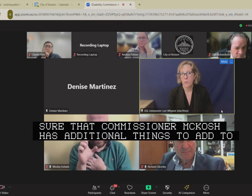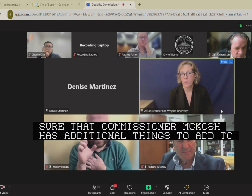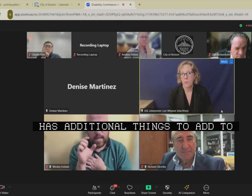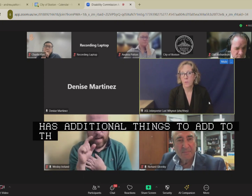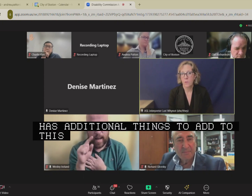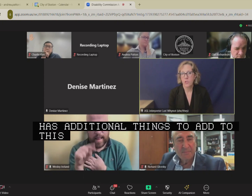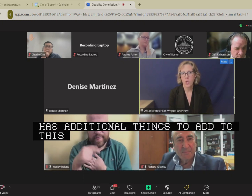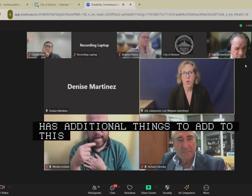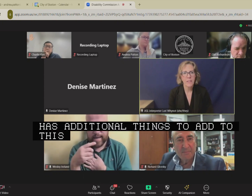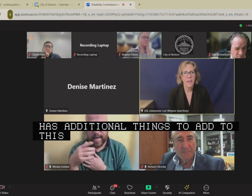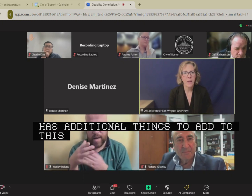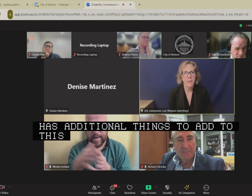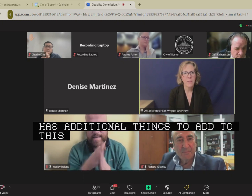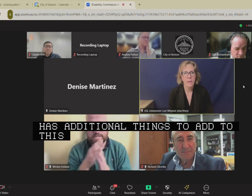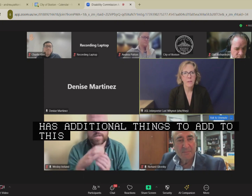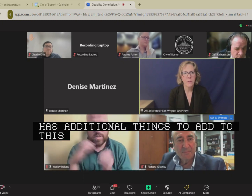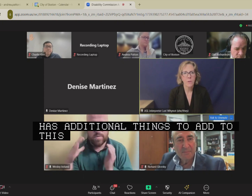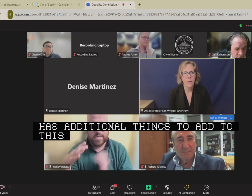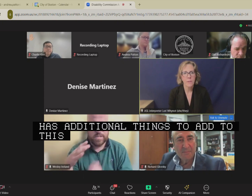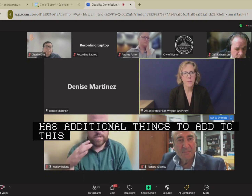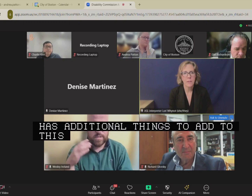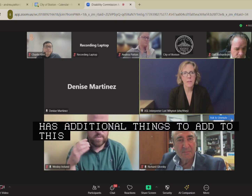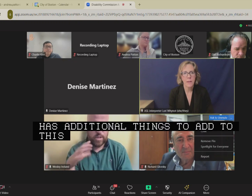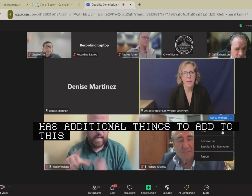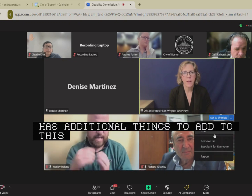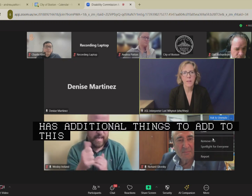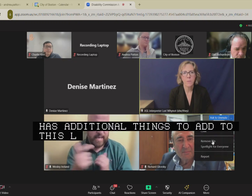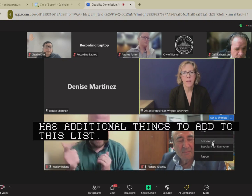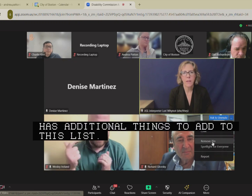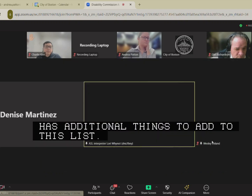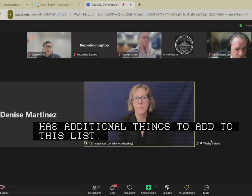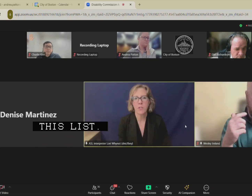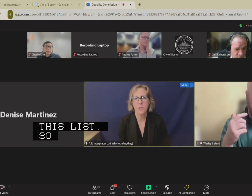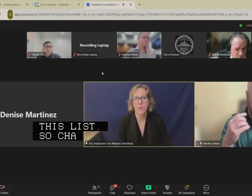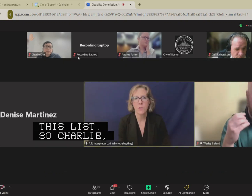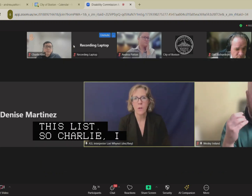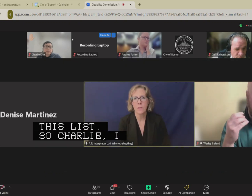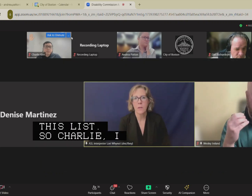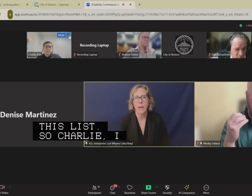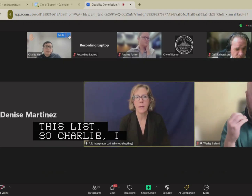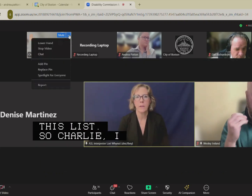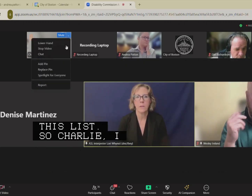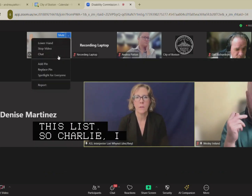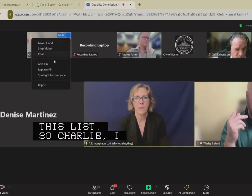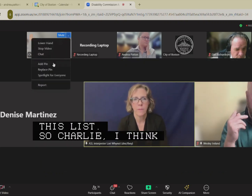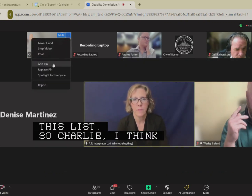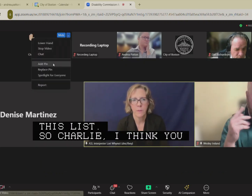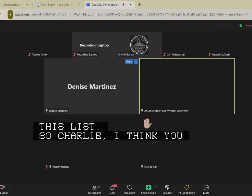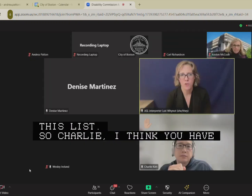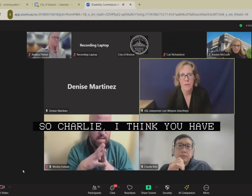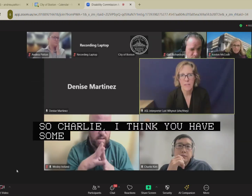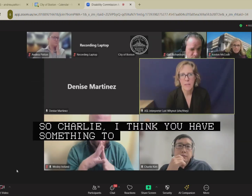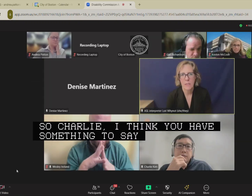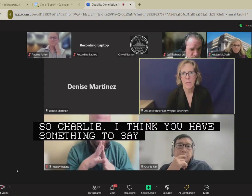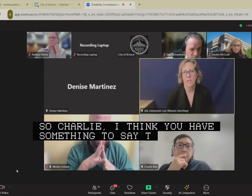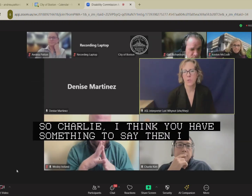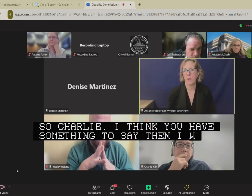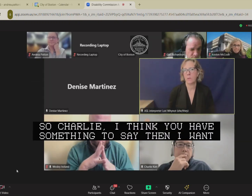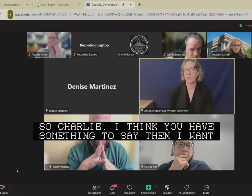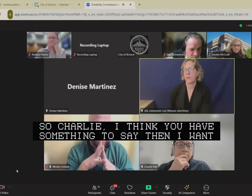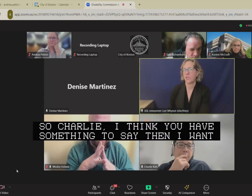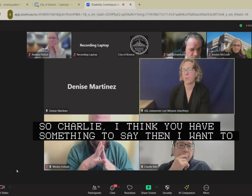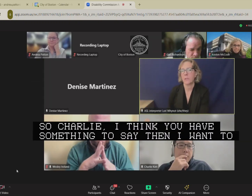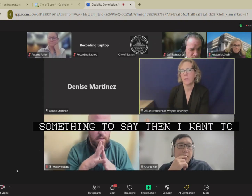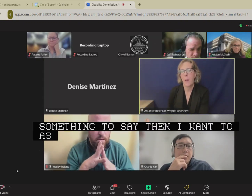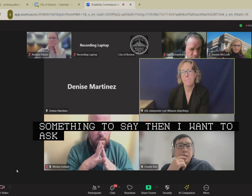So, Charlie, I think you had something to say, and then I think I want to ask the commissioner to add, if the commissioner has anything to add as